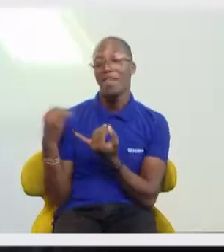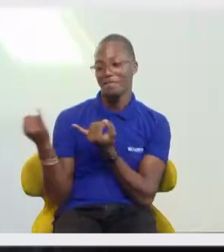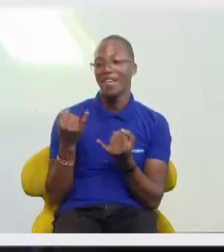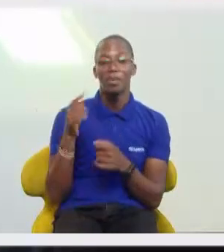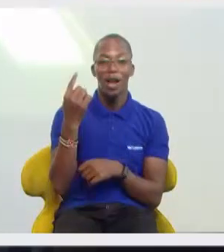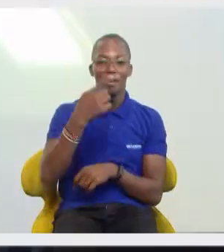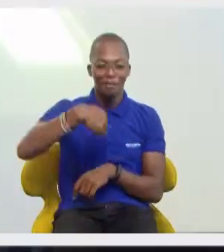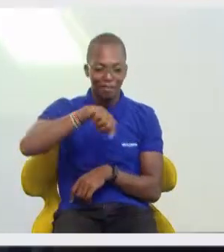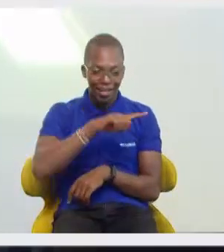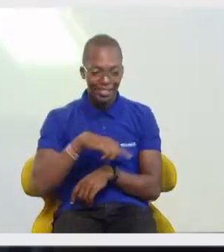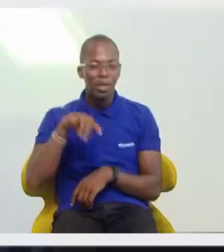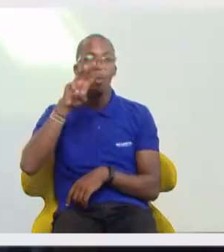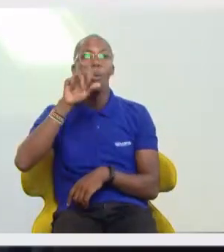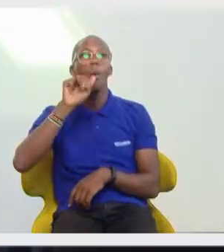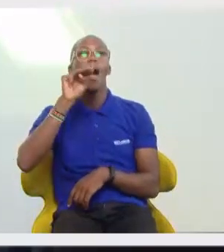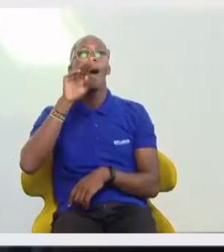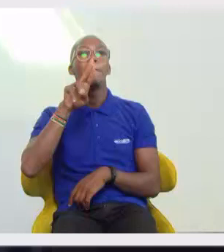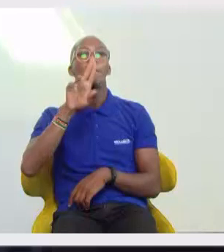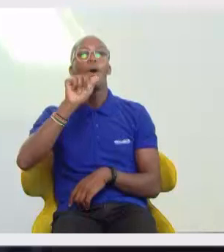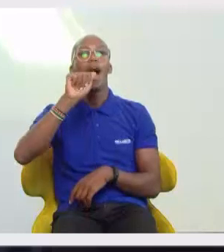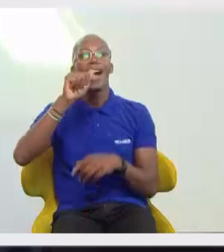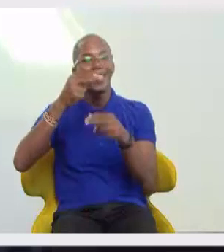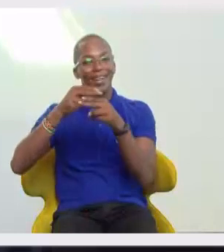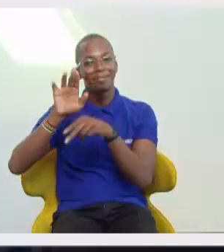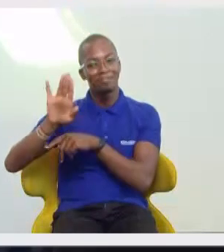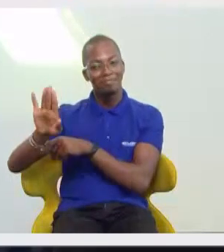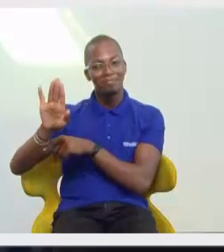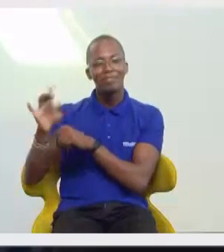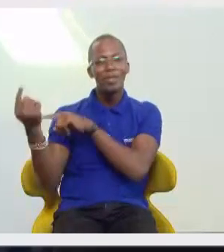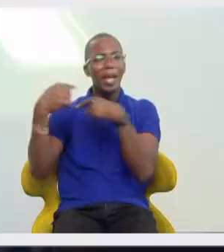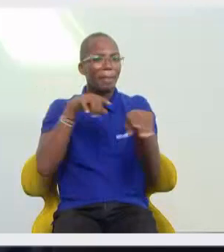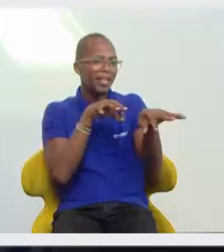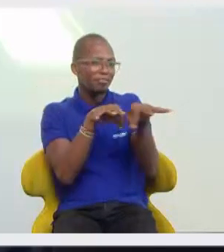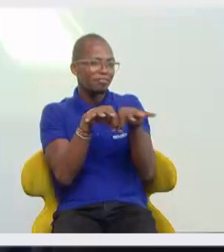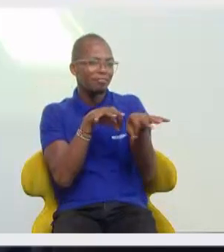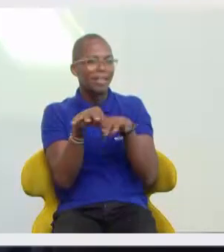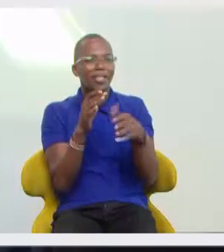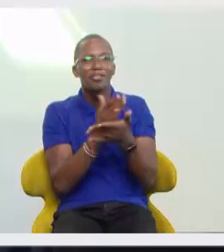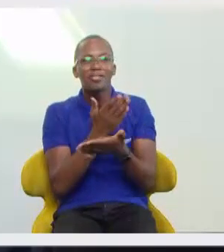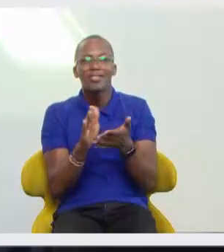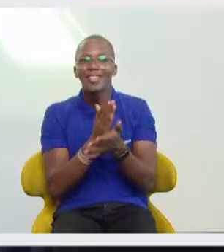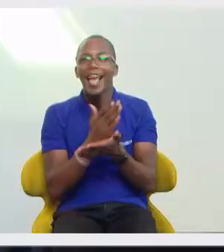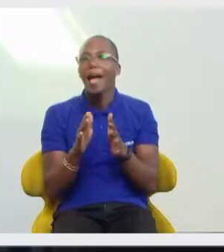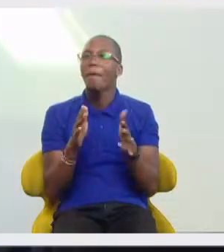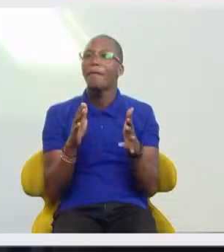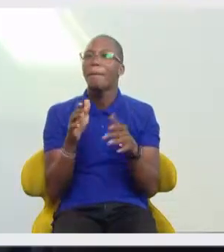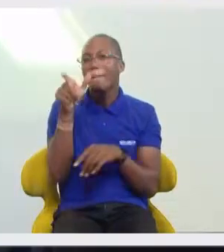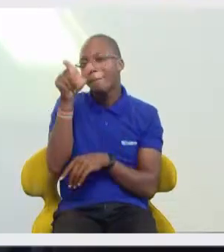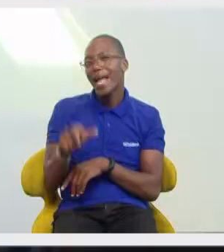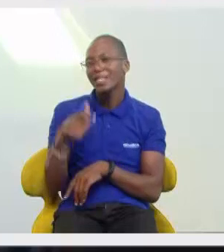Wambua, to come and give an insight on how a blind